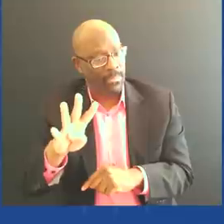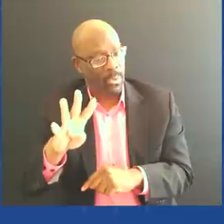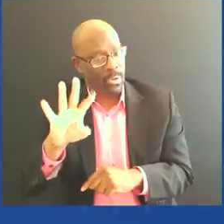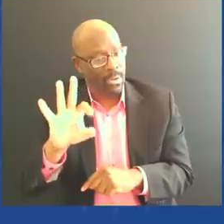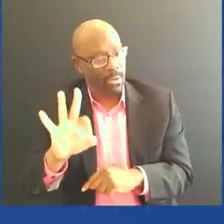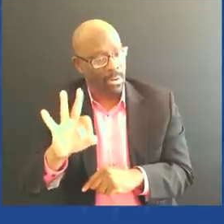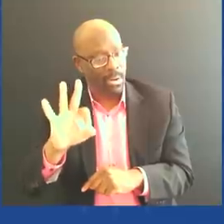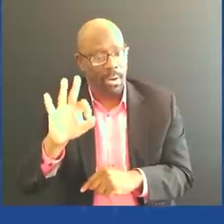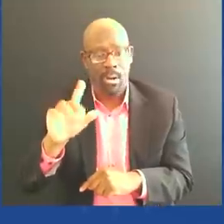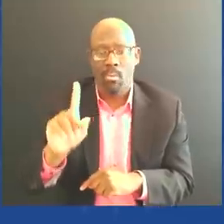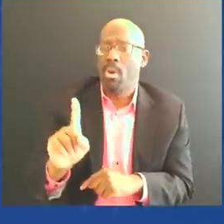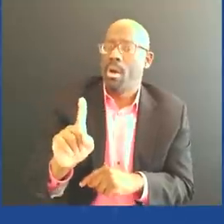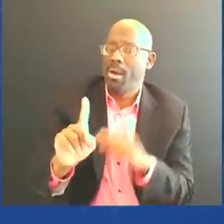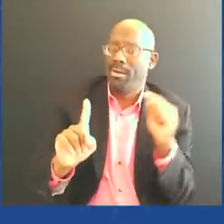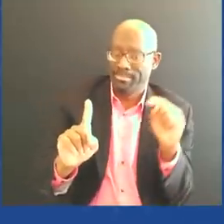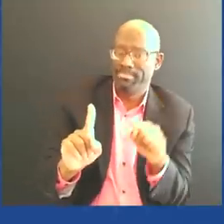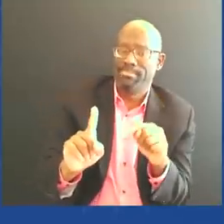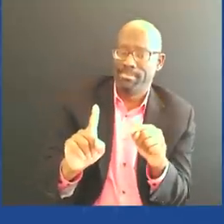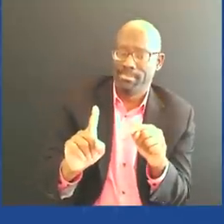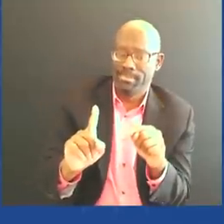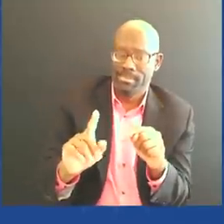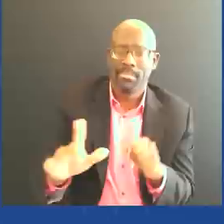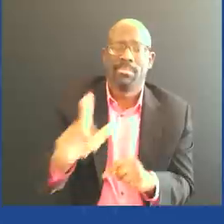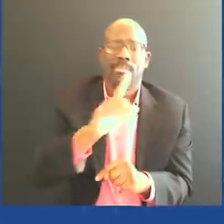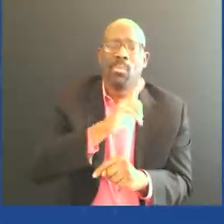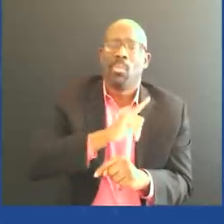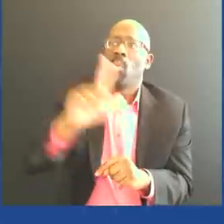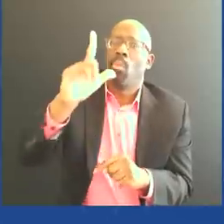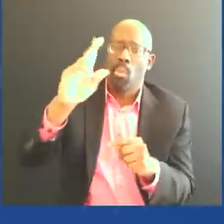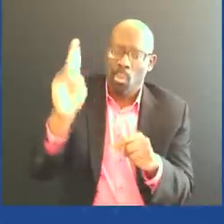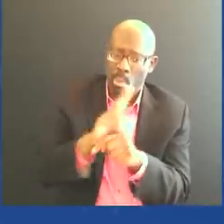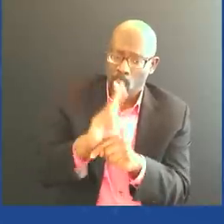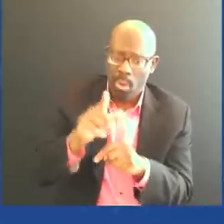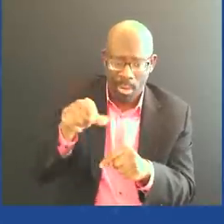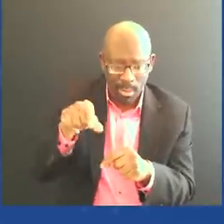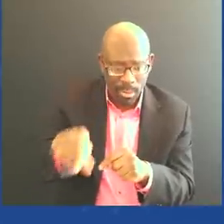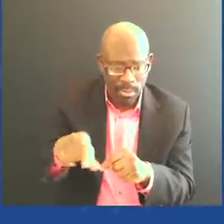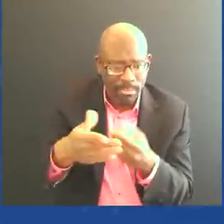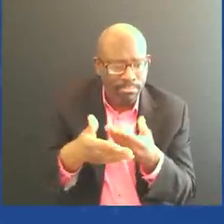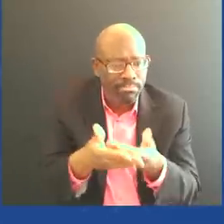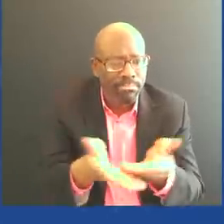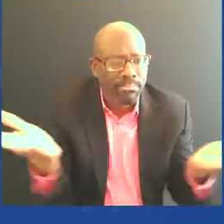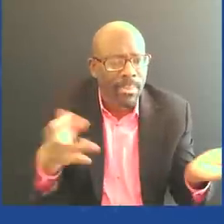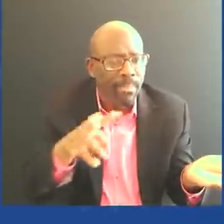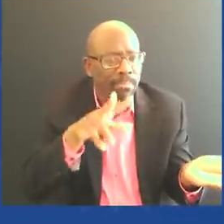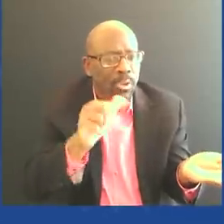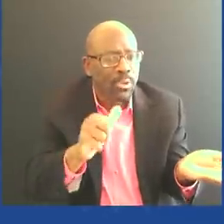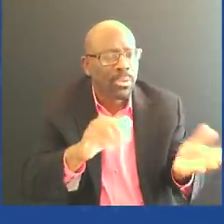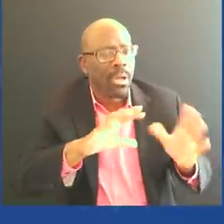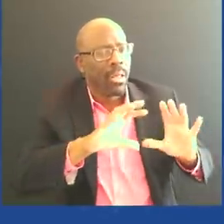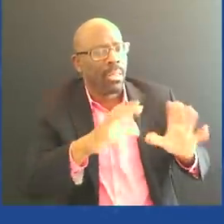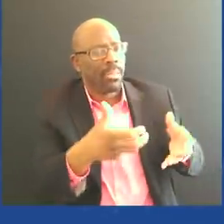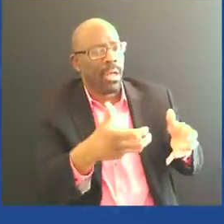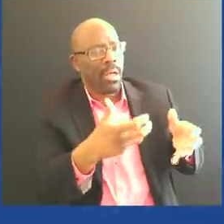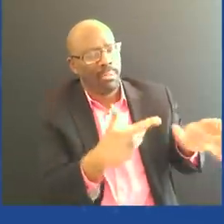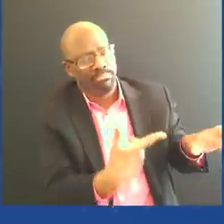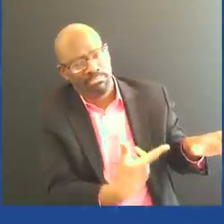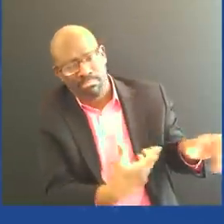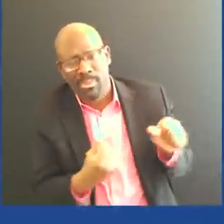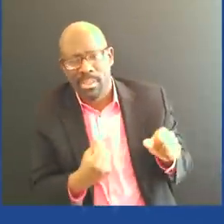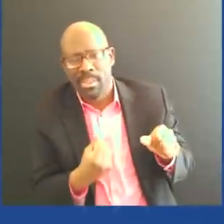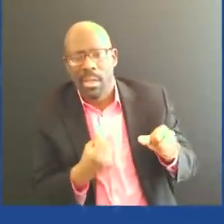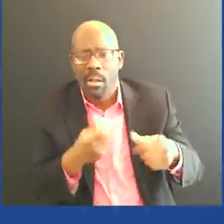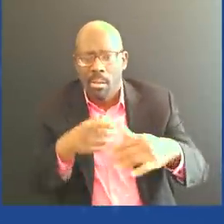Lord, use this Virginia-class fast attack submarine as a guardian